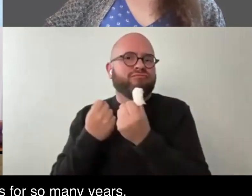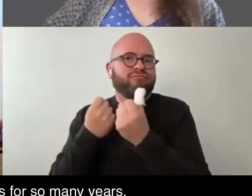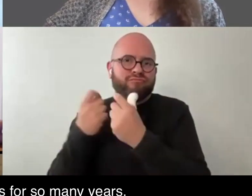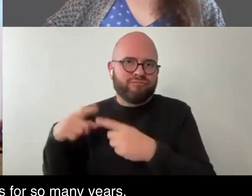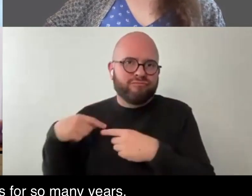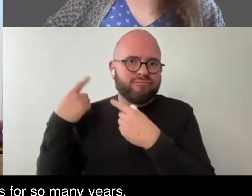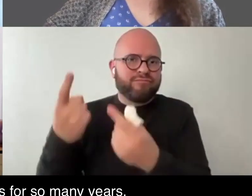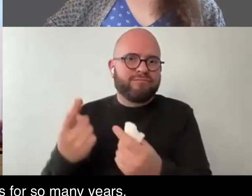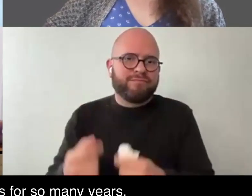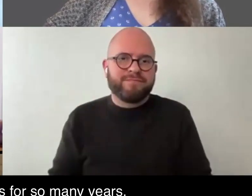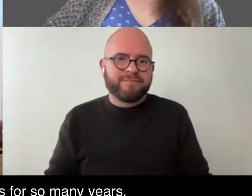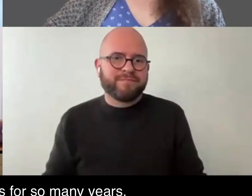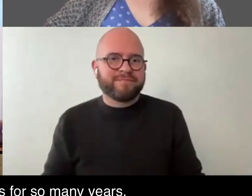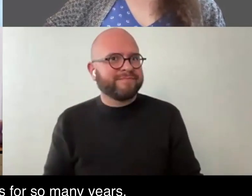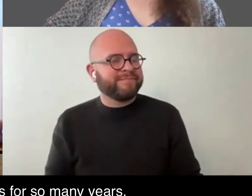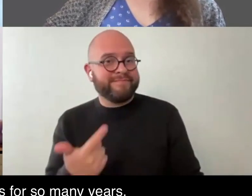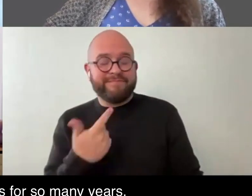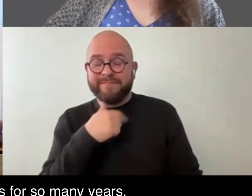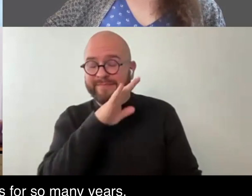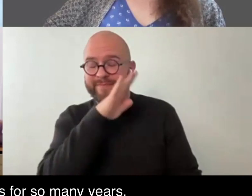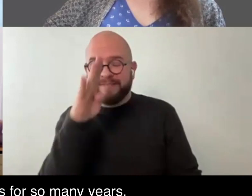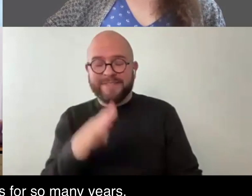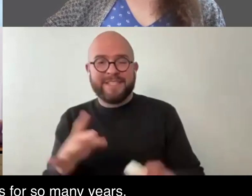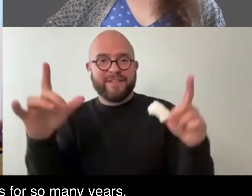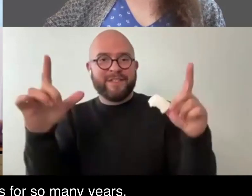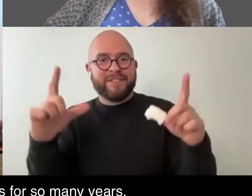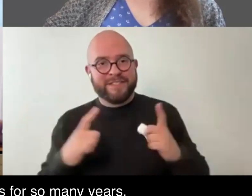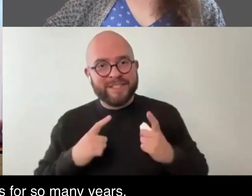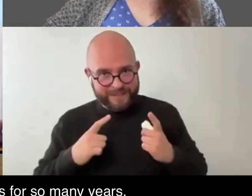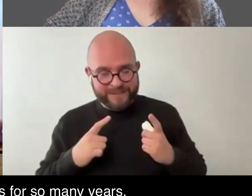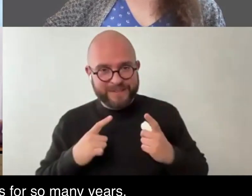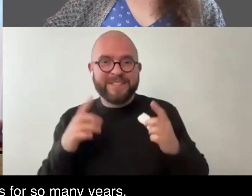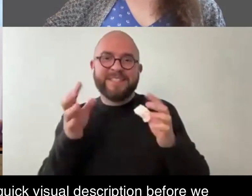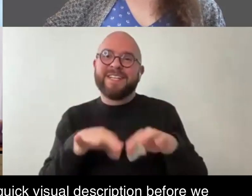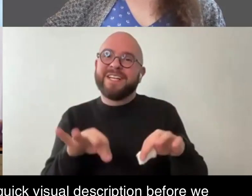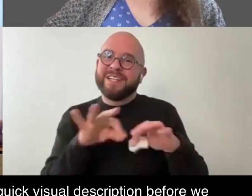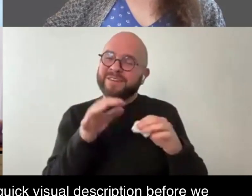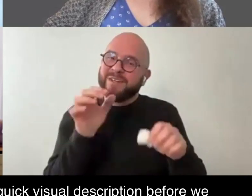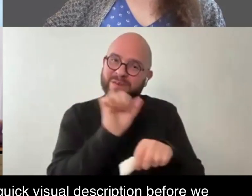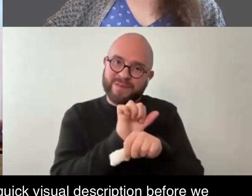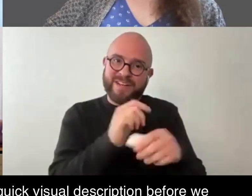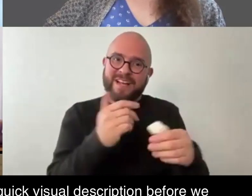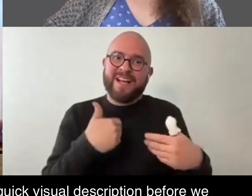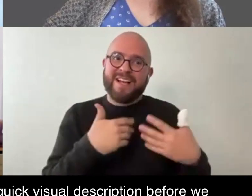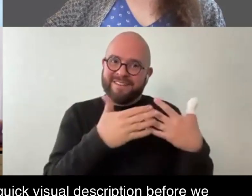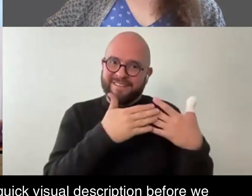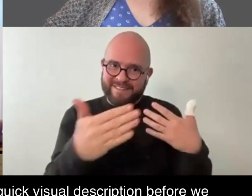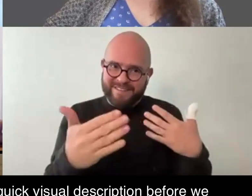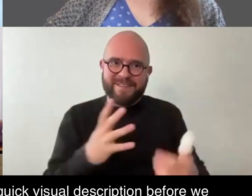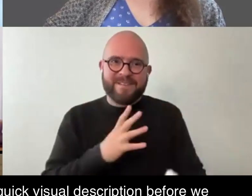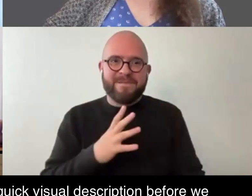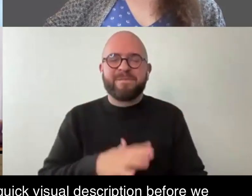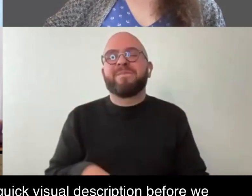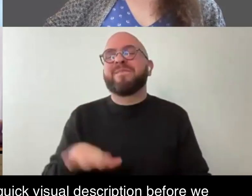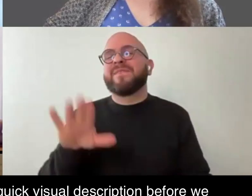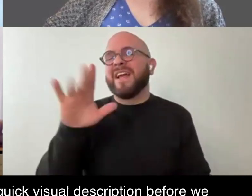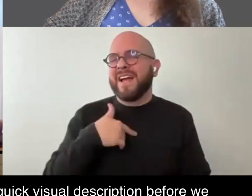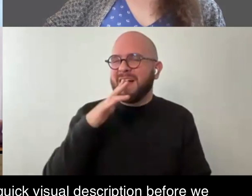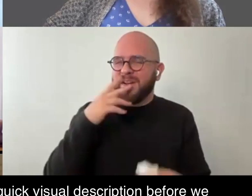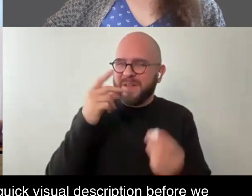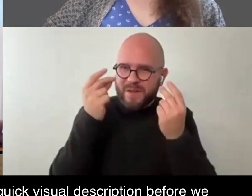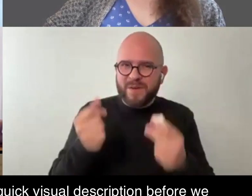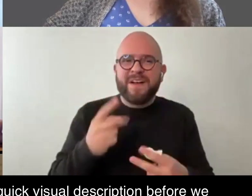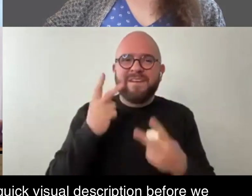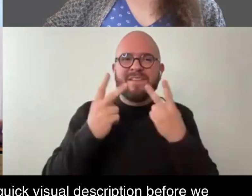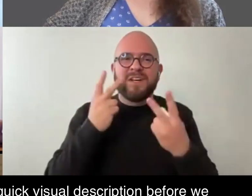One will never retire as long as there's work to do. Let me give a quick visual description before we launch in. I'm